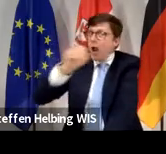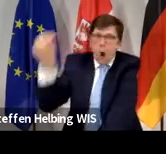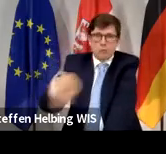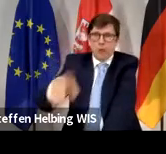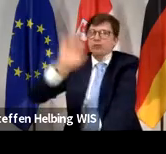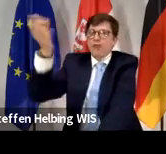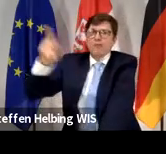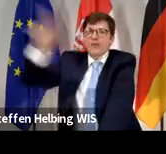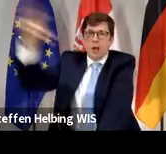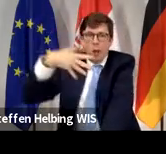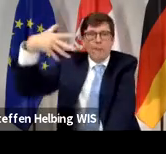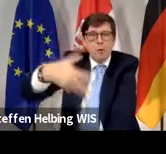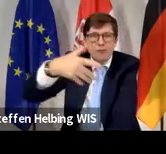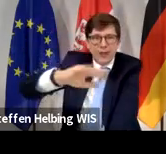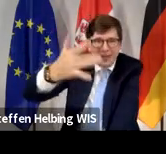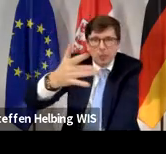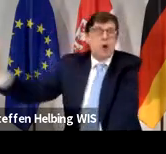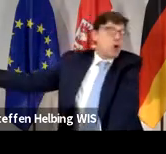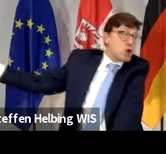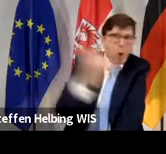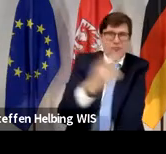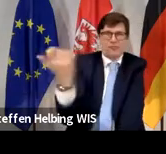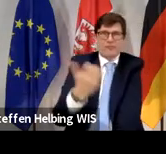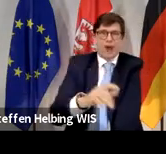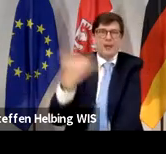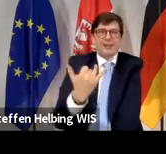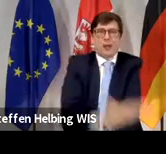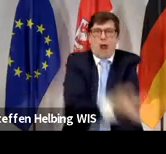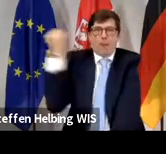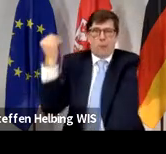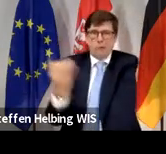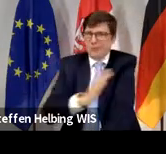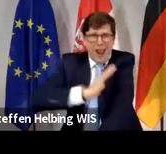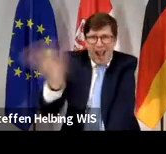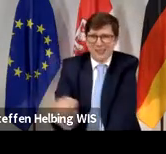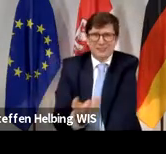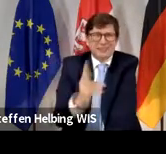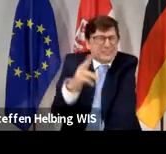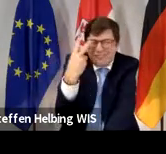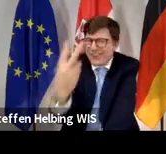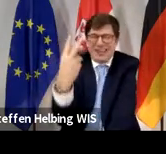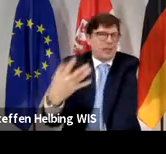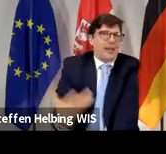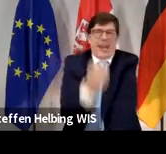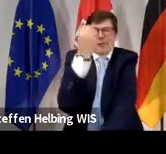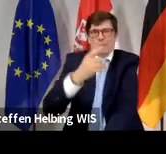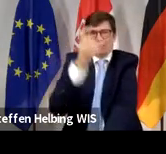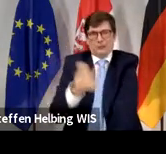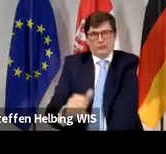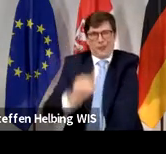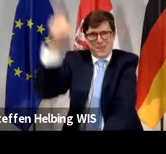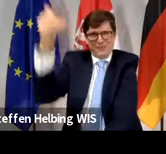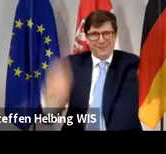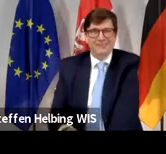the problem when the child is dying and it's not breathing anymore. So also